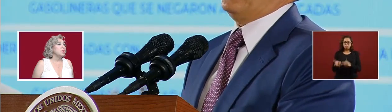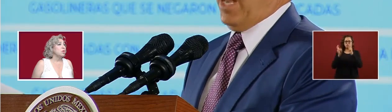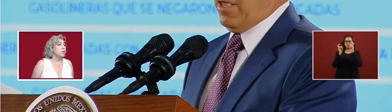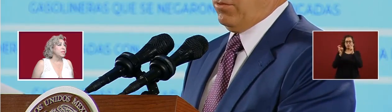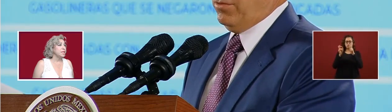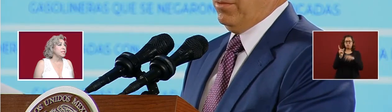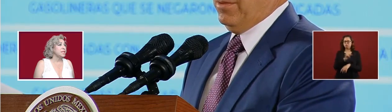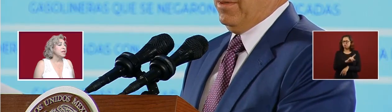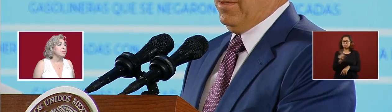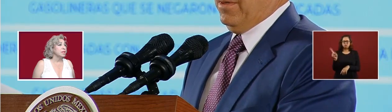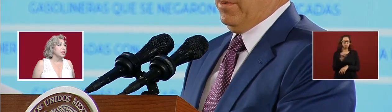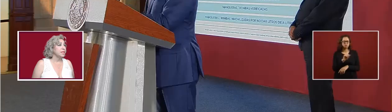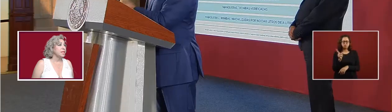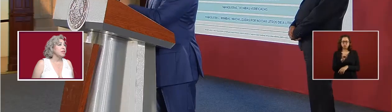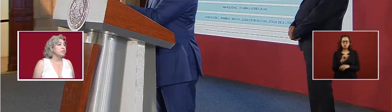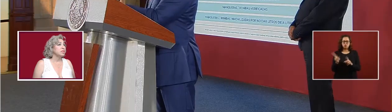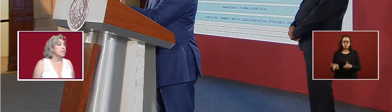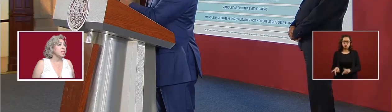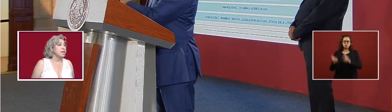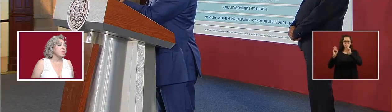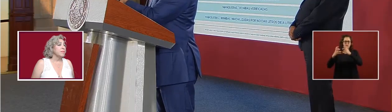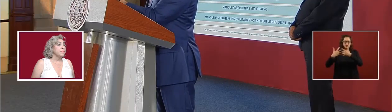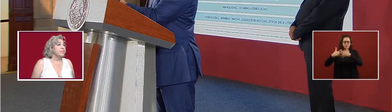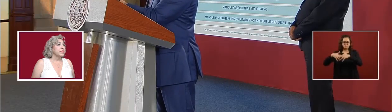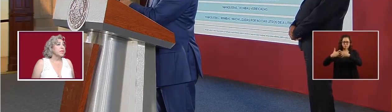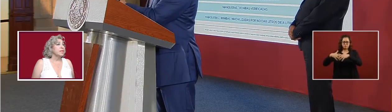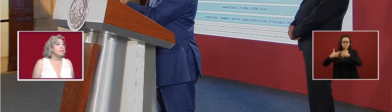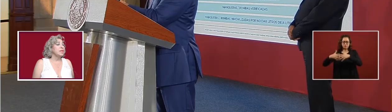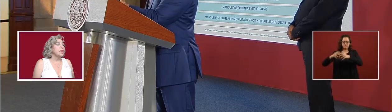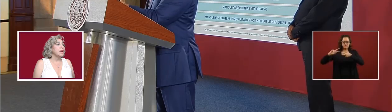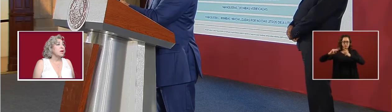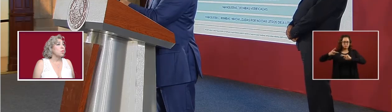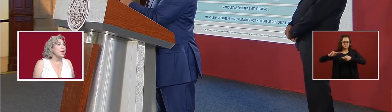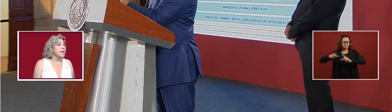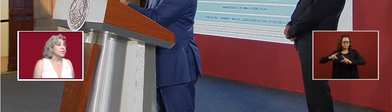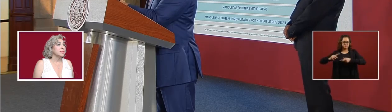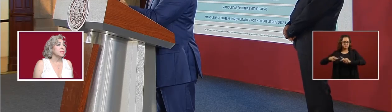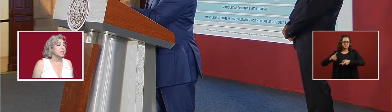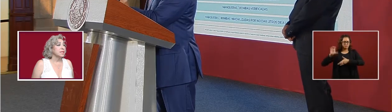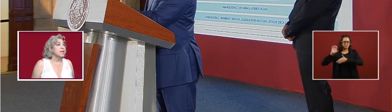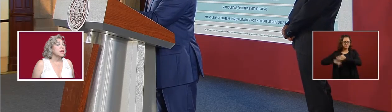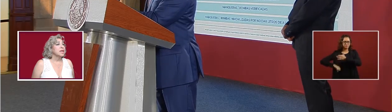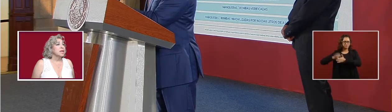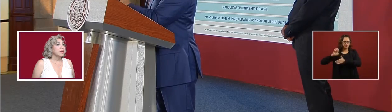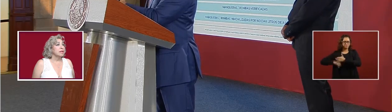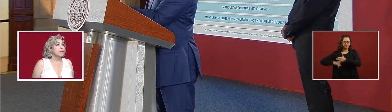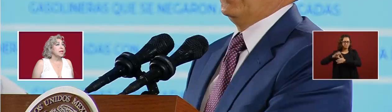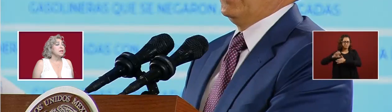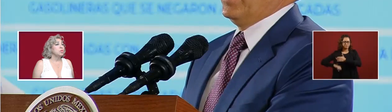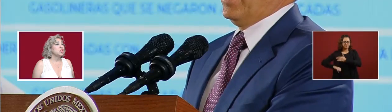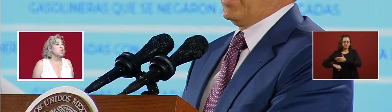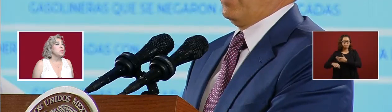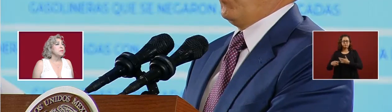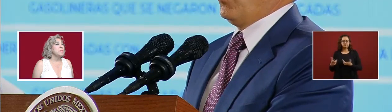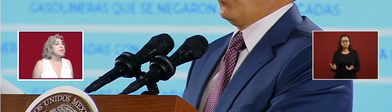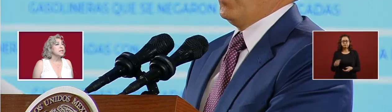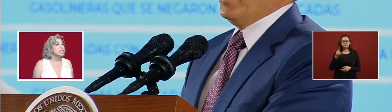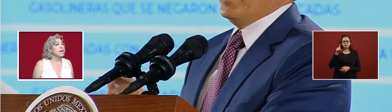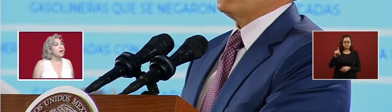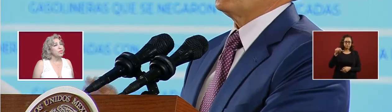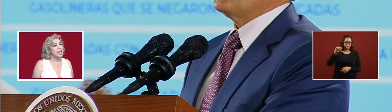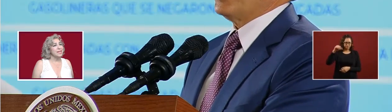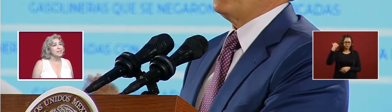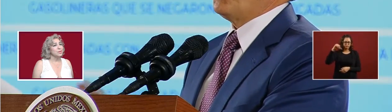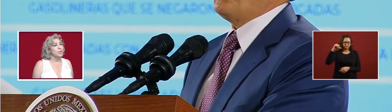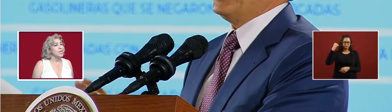No, when they steal, they use the rakes. And we'll show you in a minute